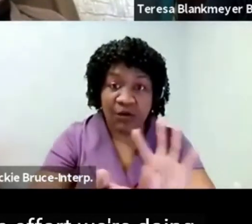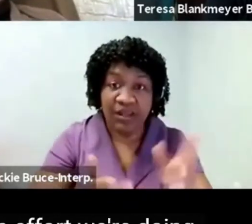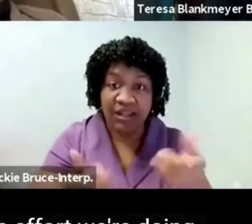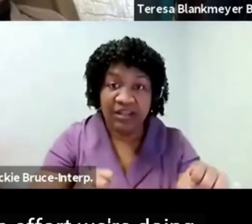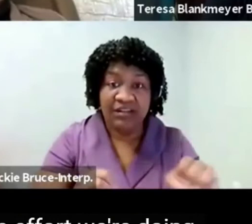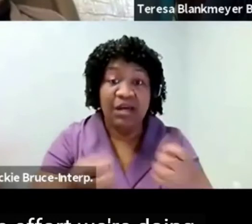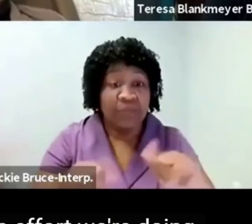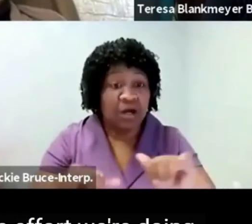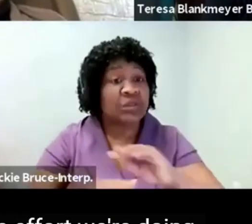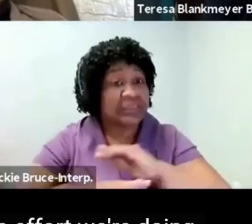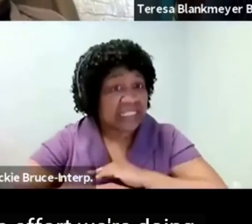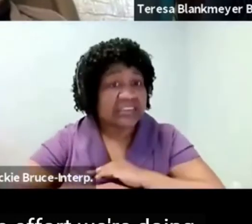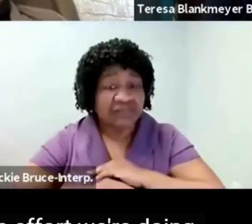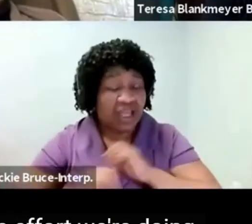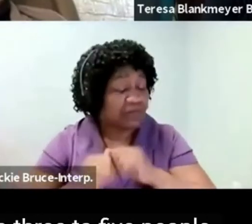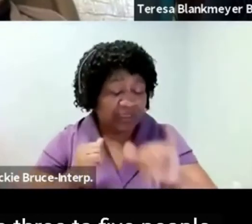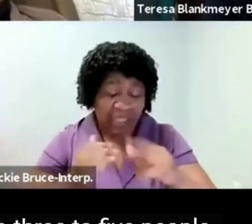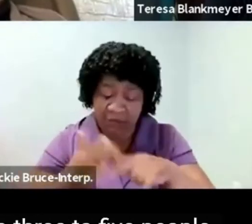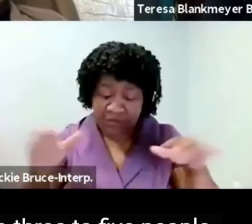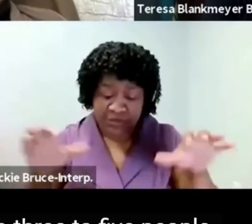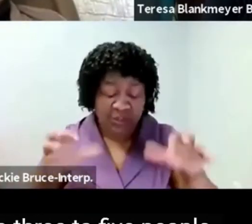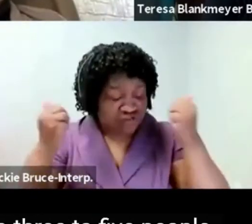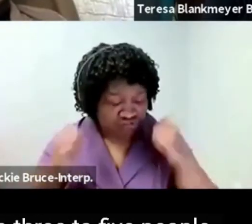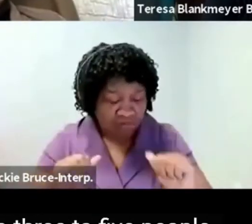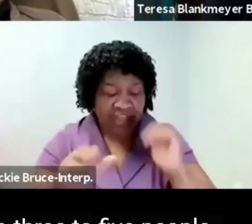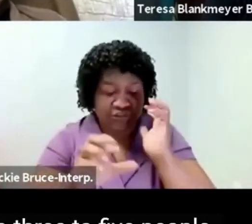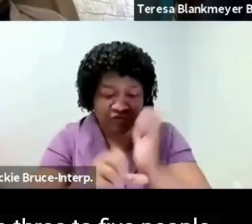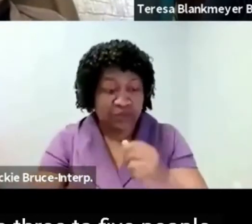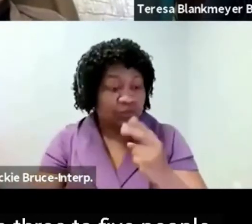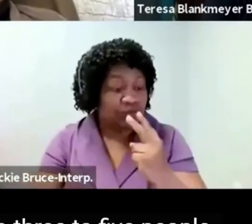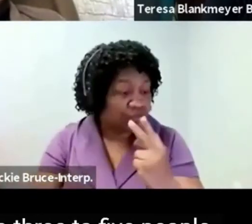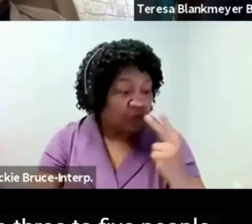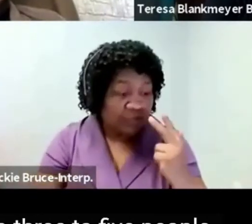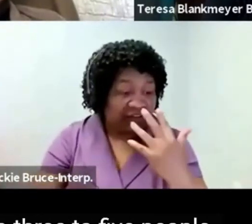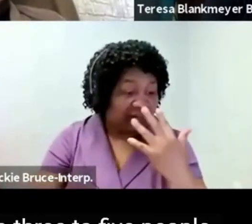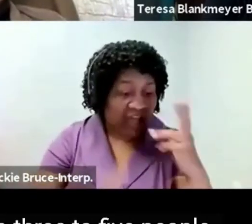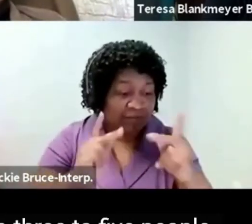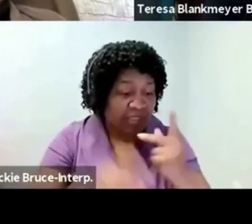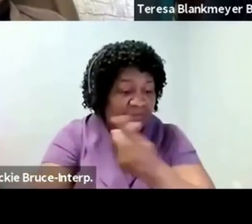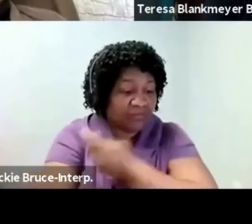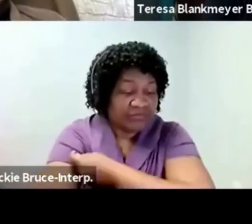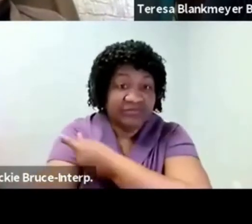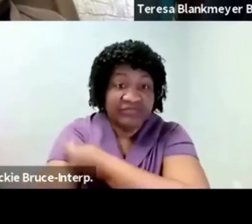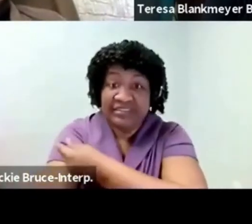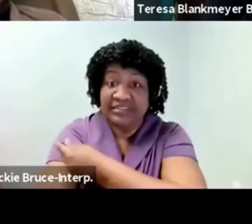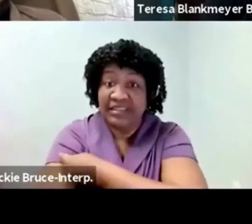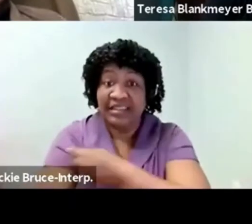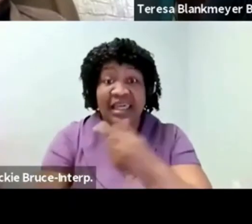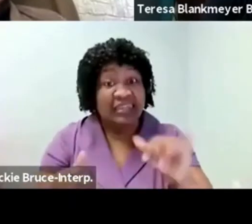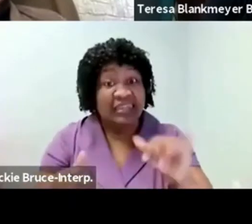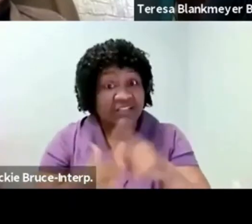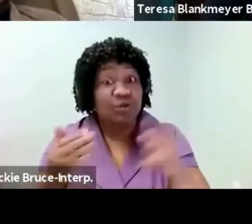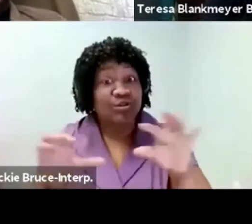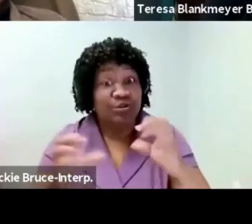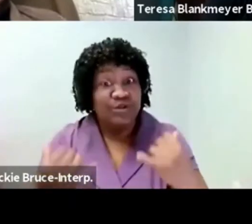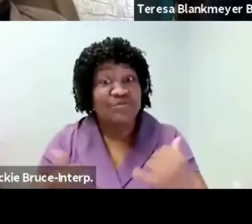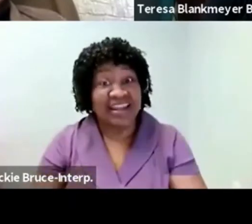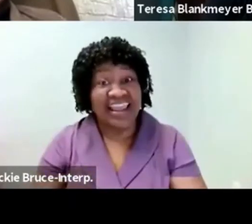pretty satisfied with the effort that we're doing, just trying to get those 2 to 3 to 5 people. And kind of that's where we are right